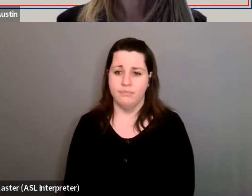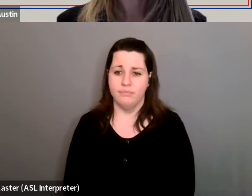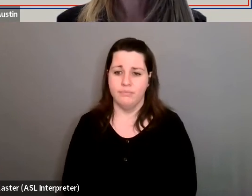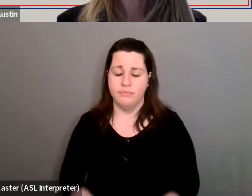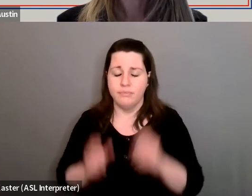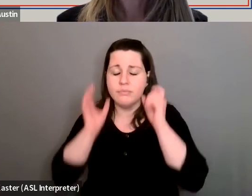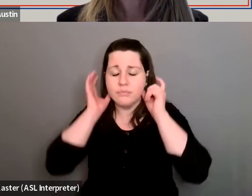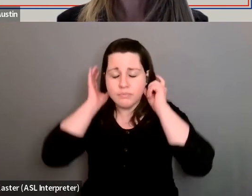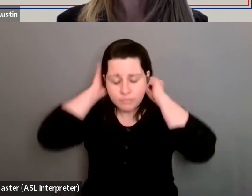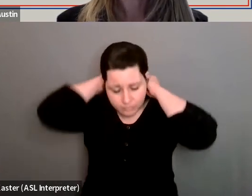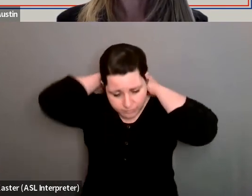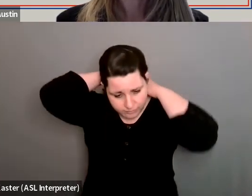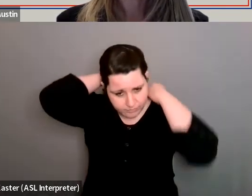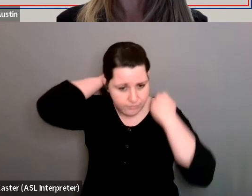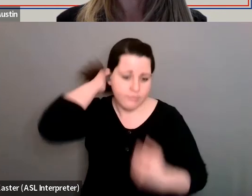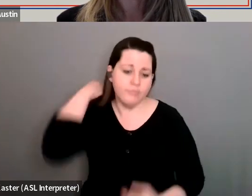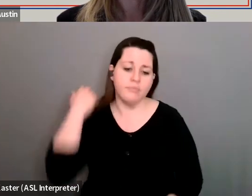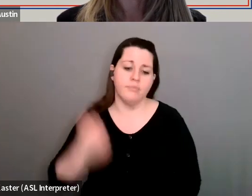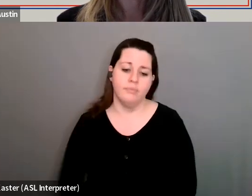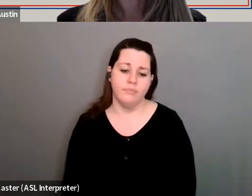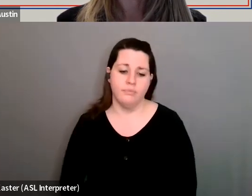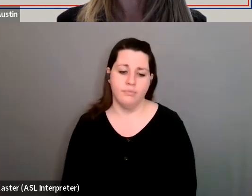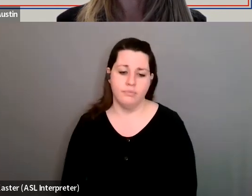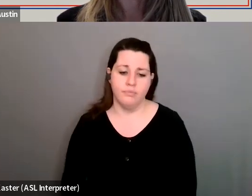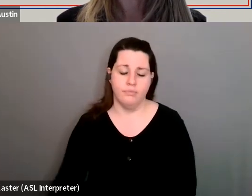It looks like